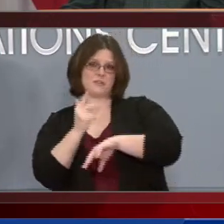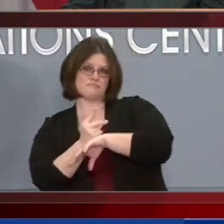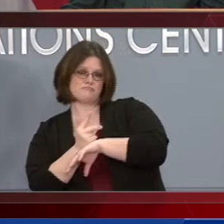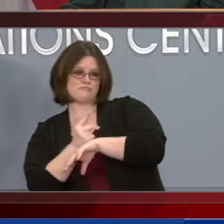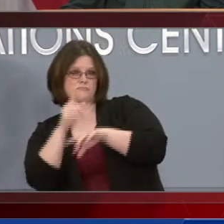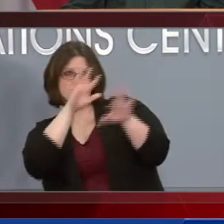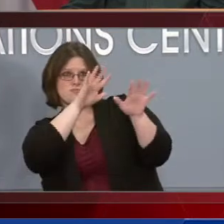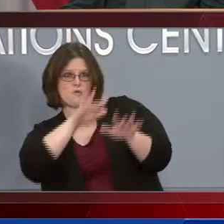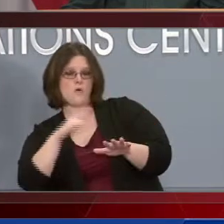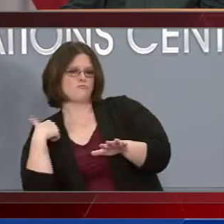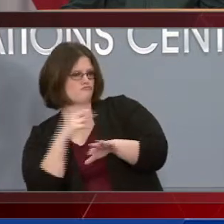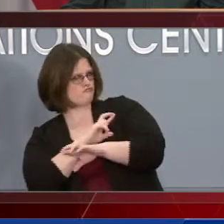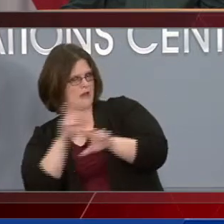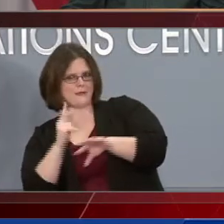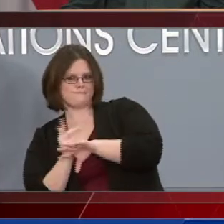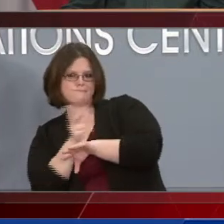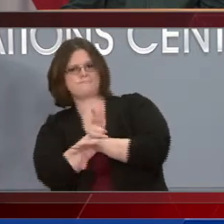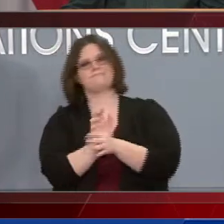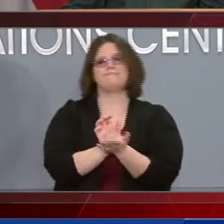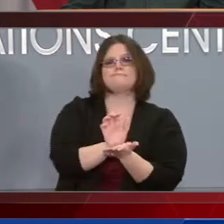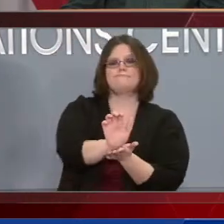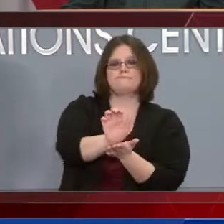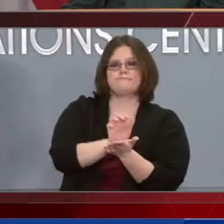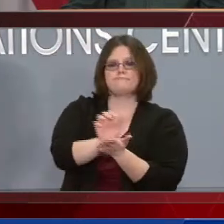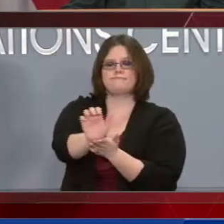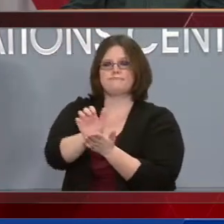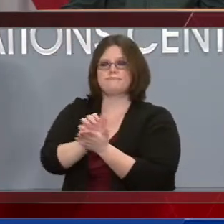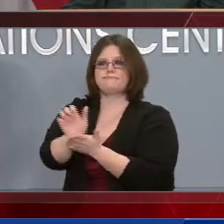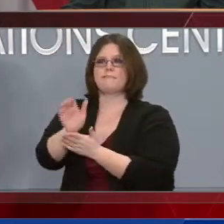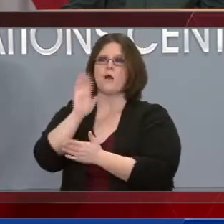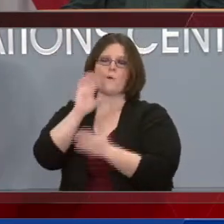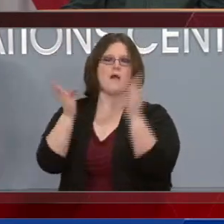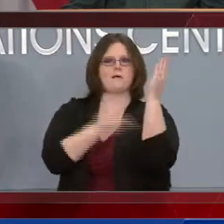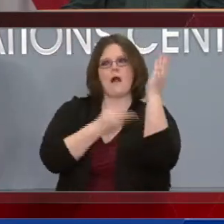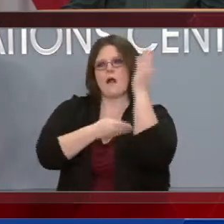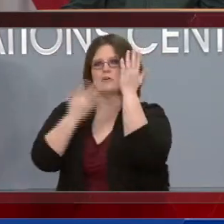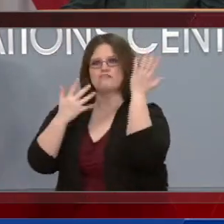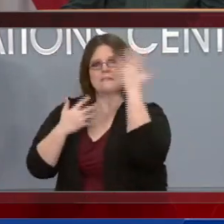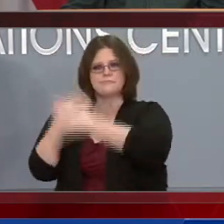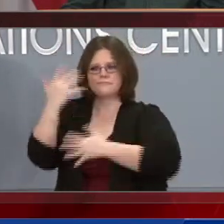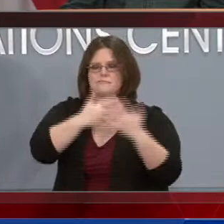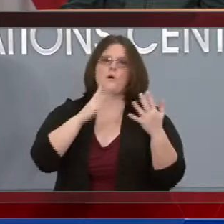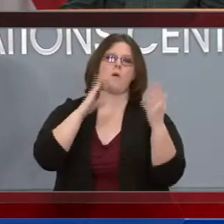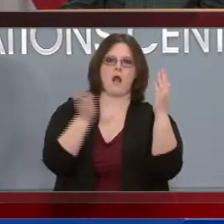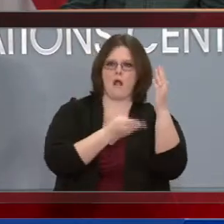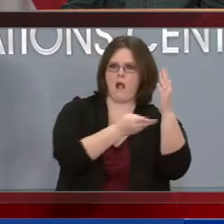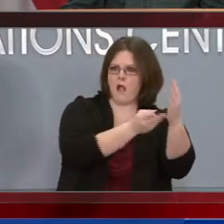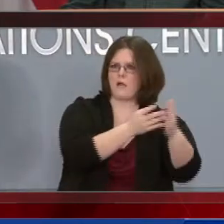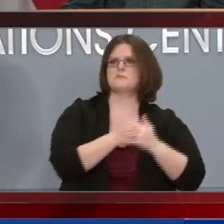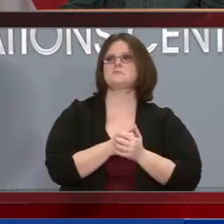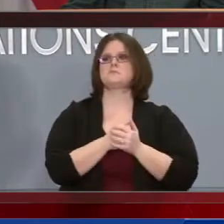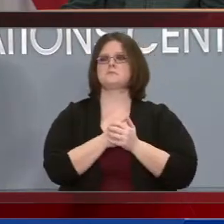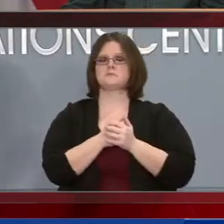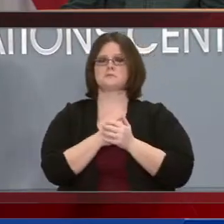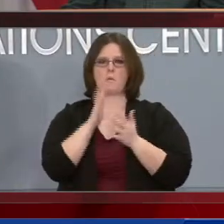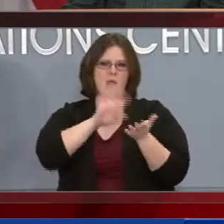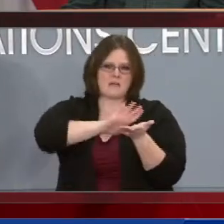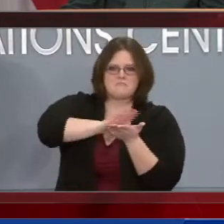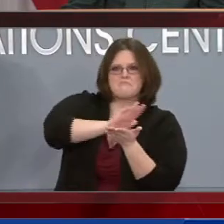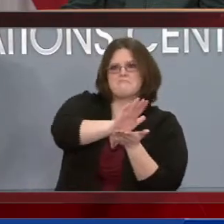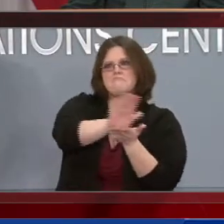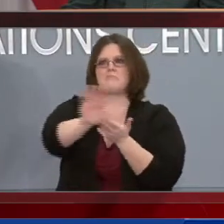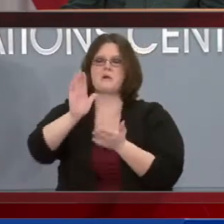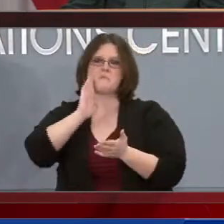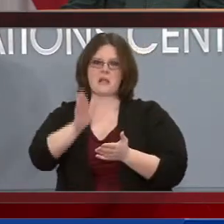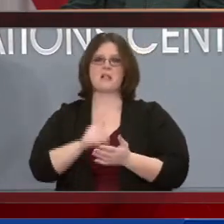and we will plow and de-ice roads, cut and shove, download trees, and remove debris. We have more than 160,000